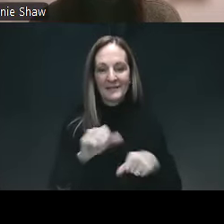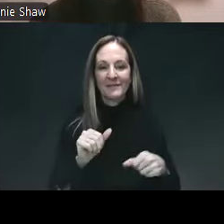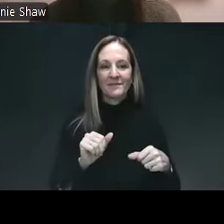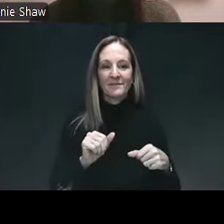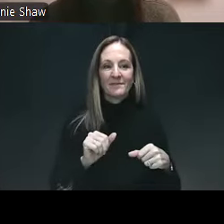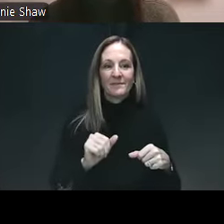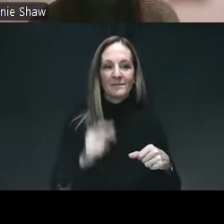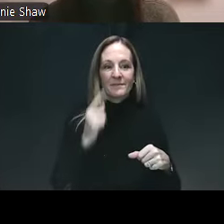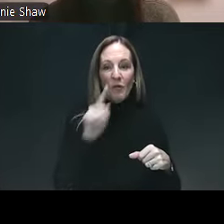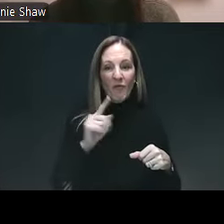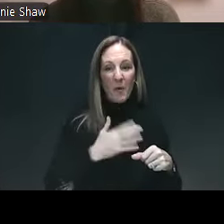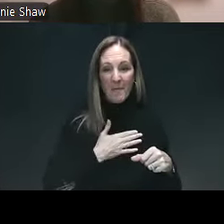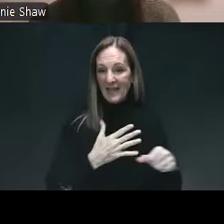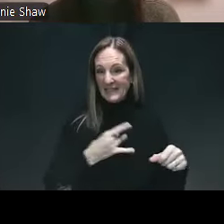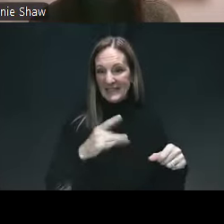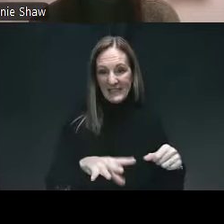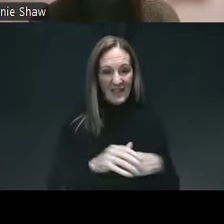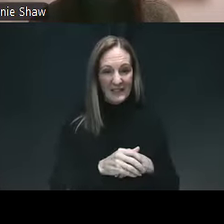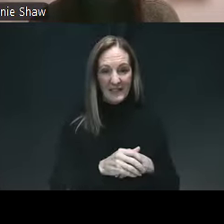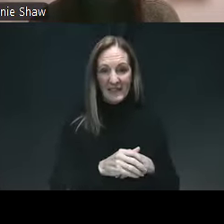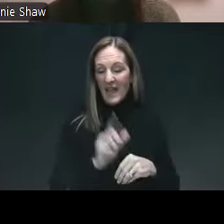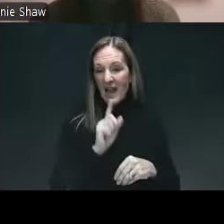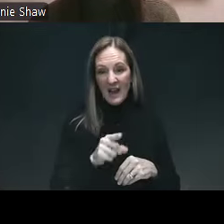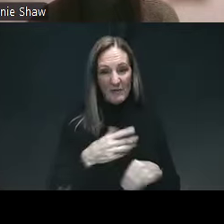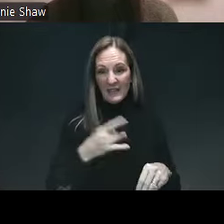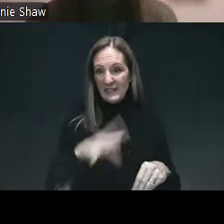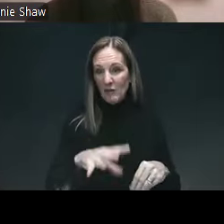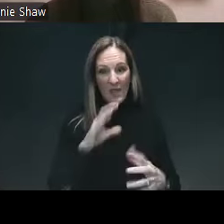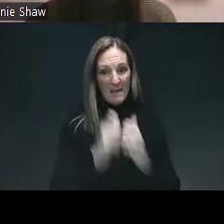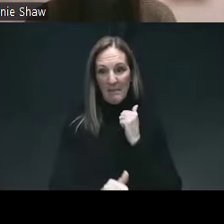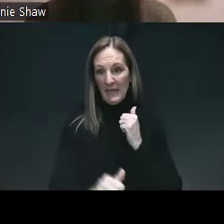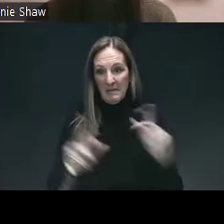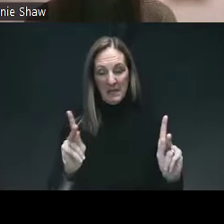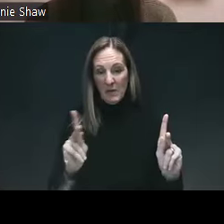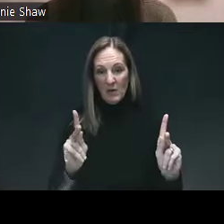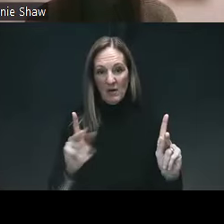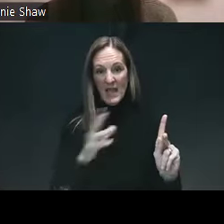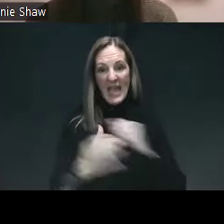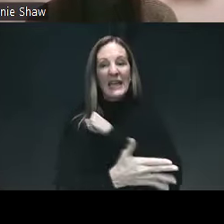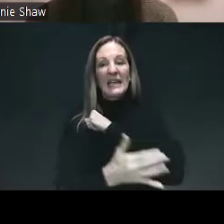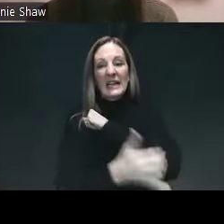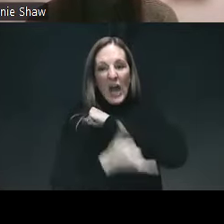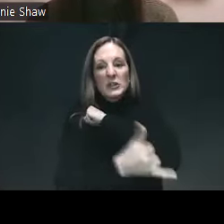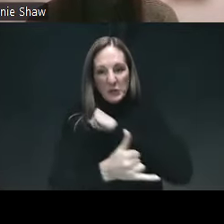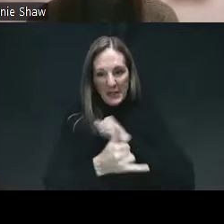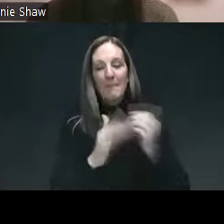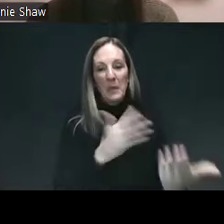For my dislikes, I really dislike mean people and country music.